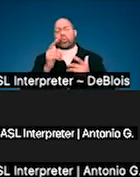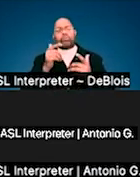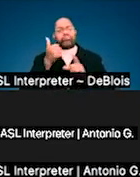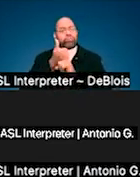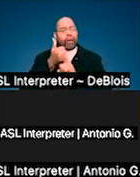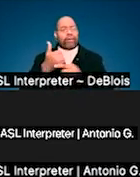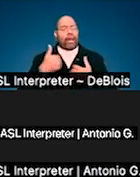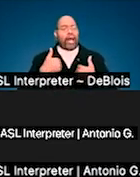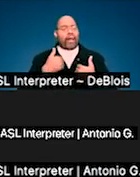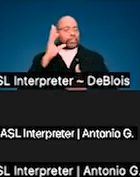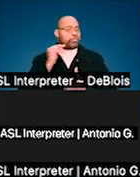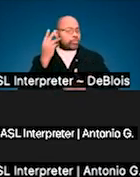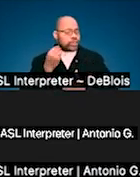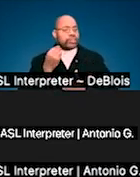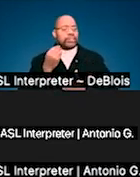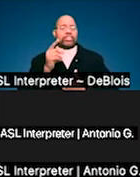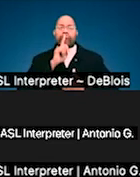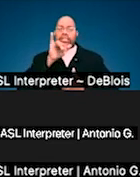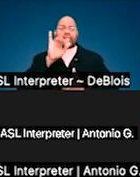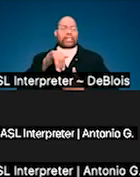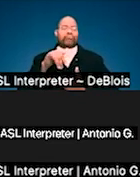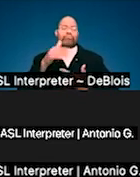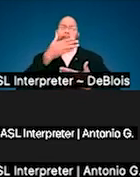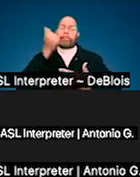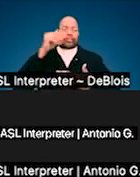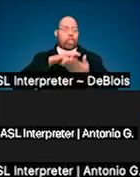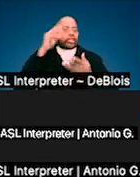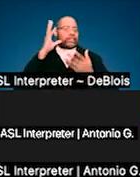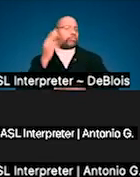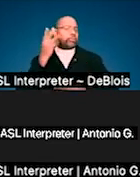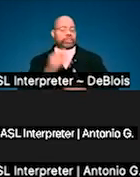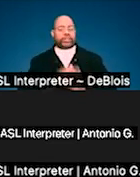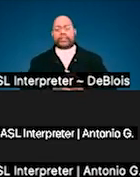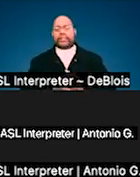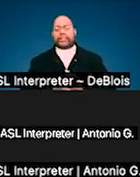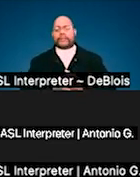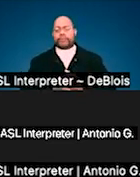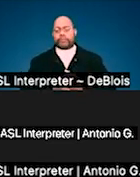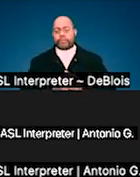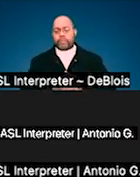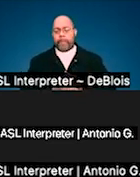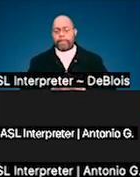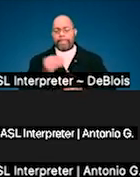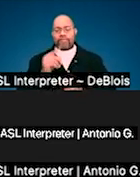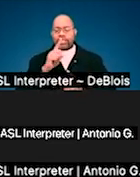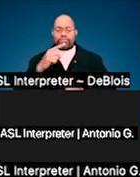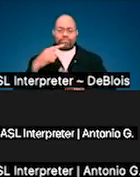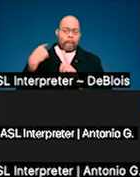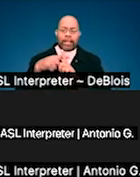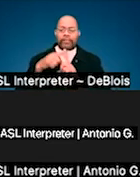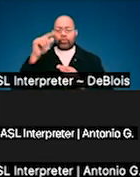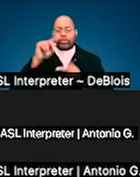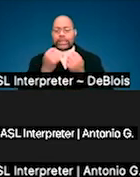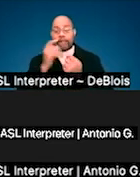have these experiences is just the greatest learning experience and such a such a bonus to your team. So